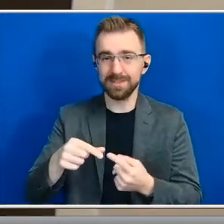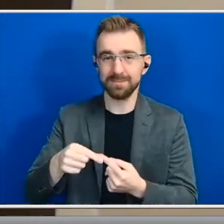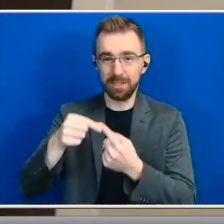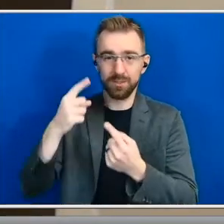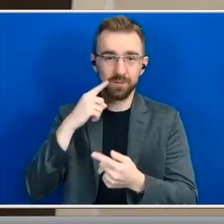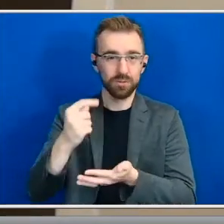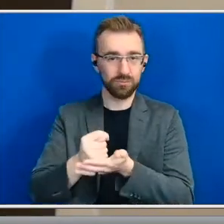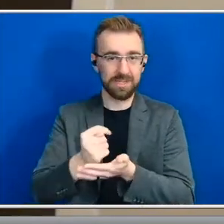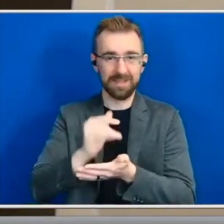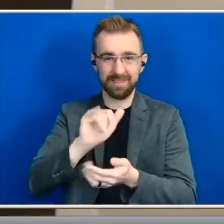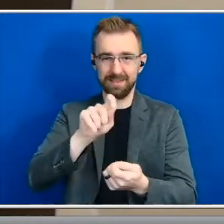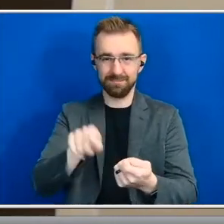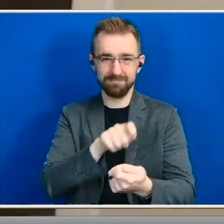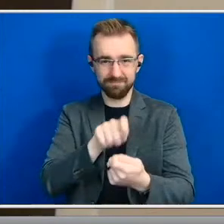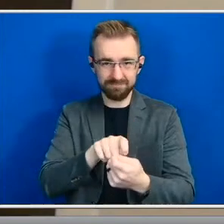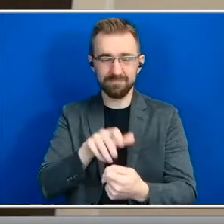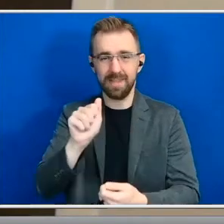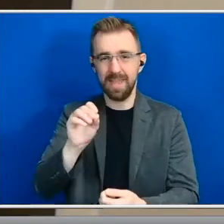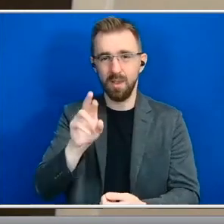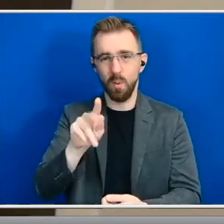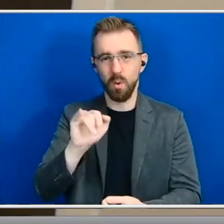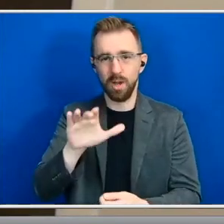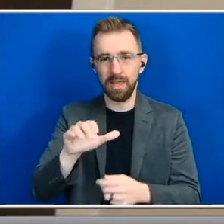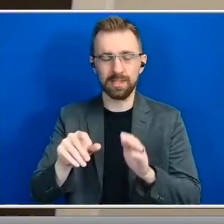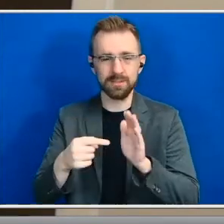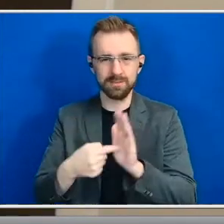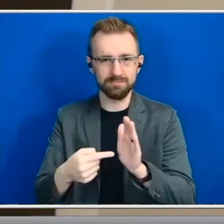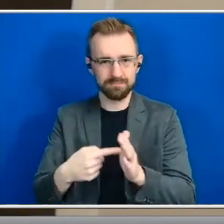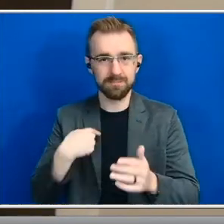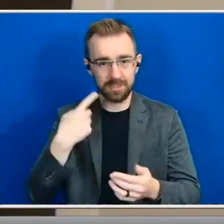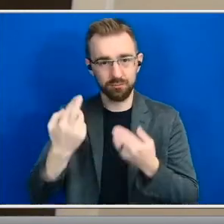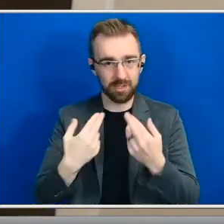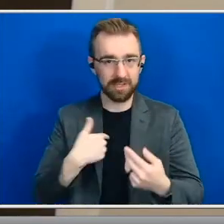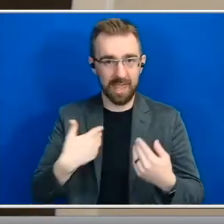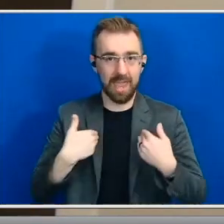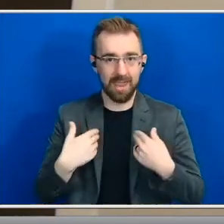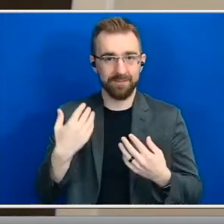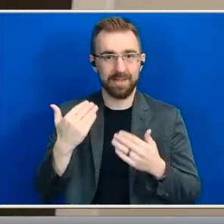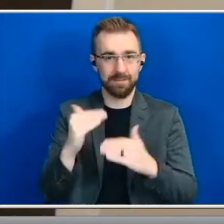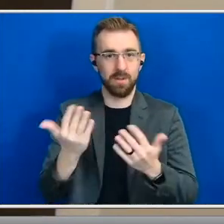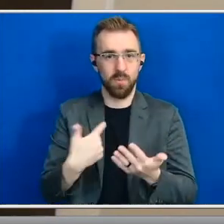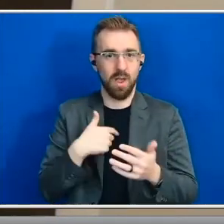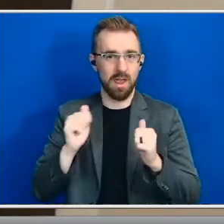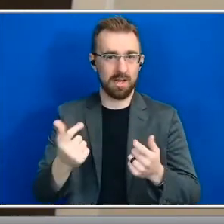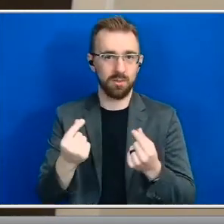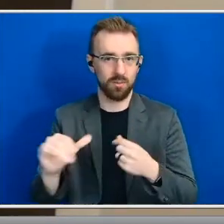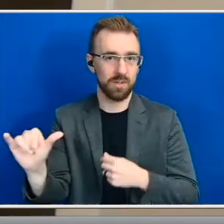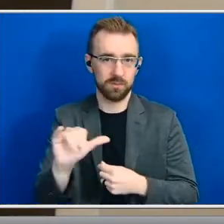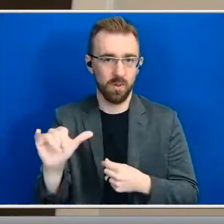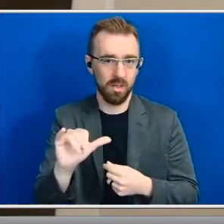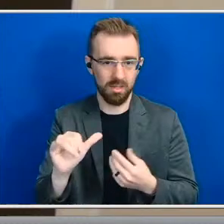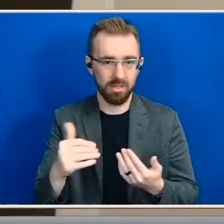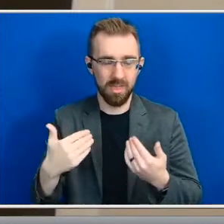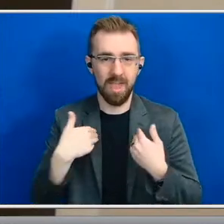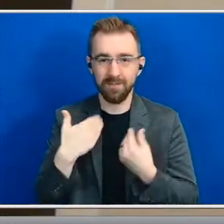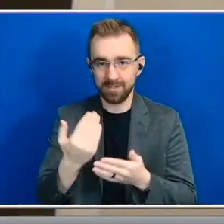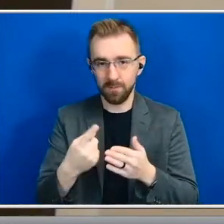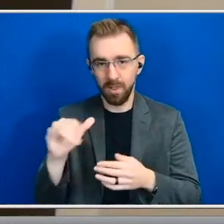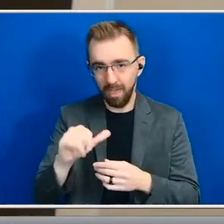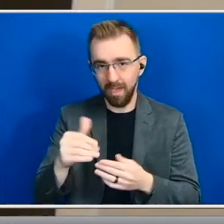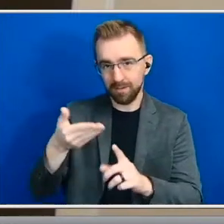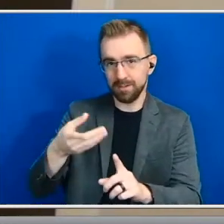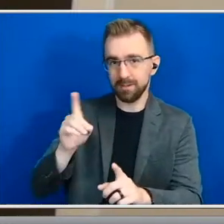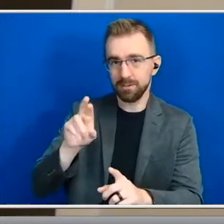acute aortic syndromes. And that's because, you know, I realize I have limitations in what I can do as well. And having someone like Dr. Hessel to lean